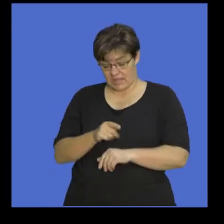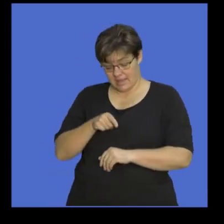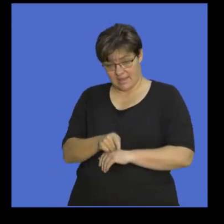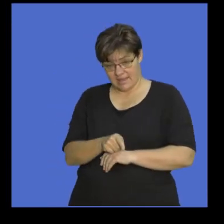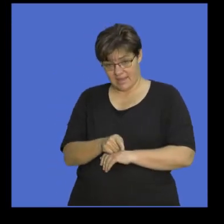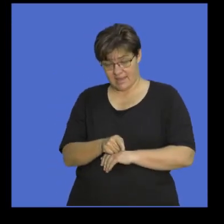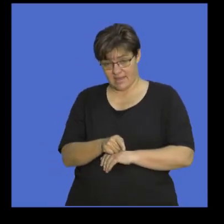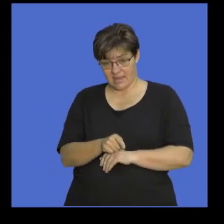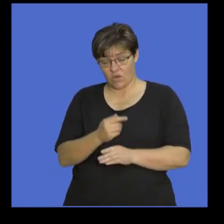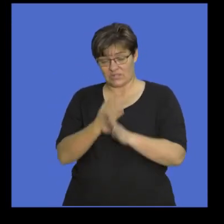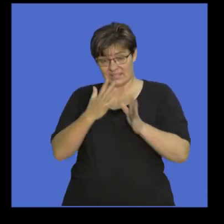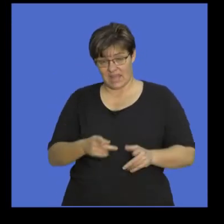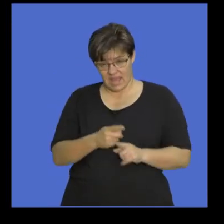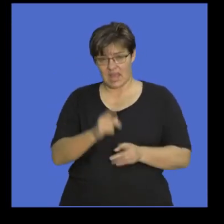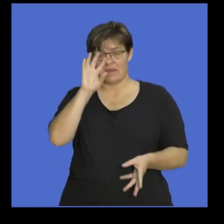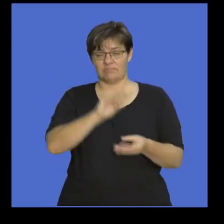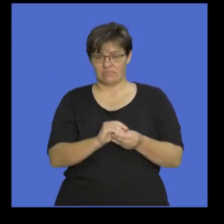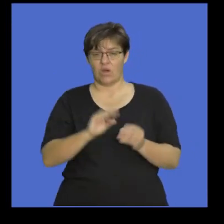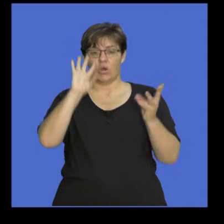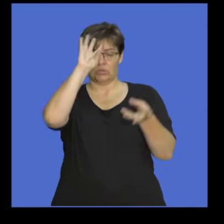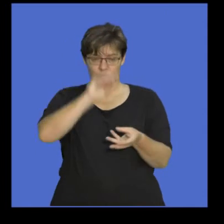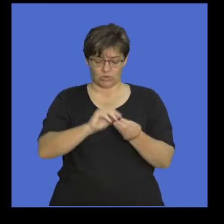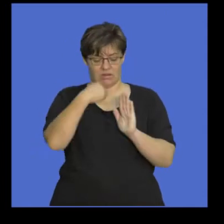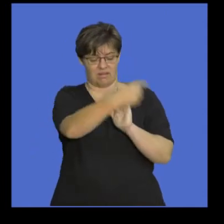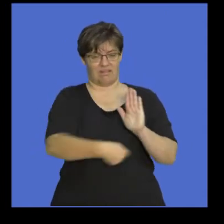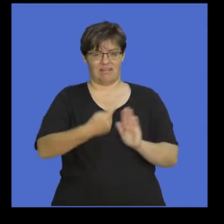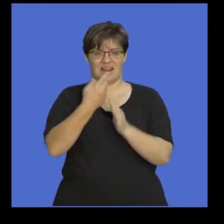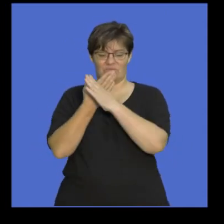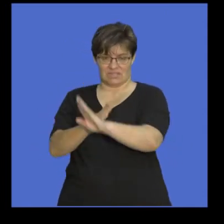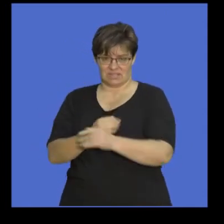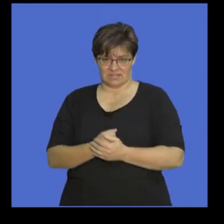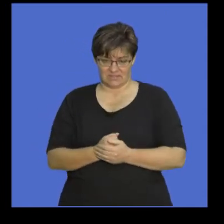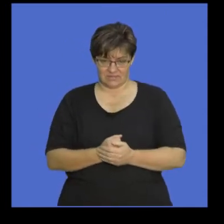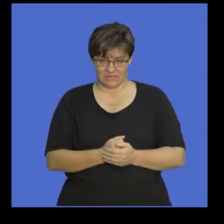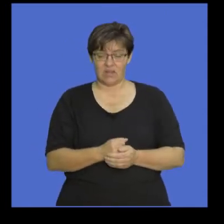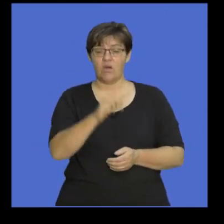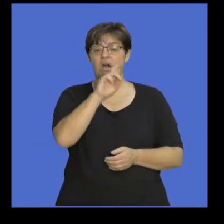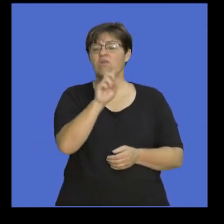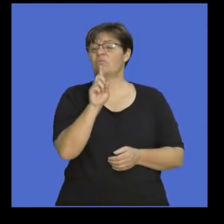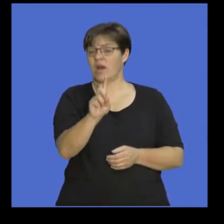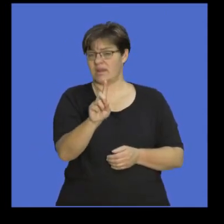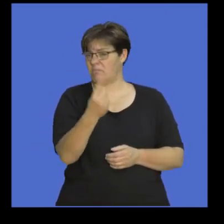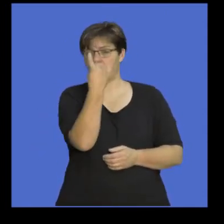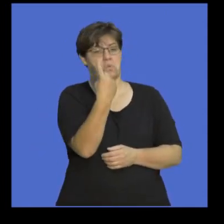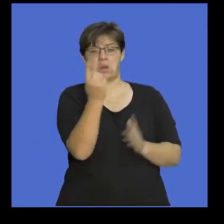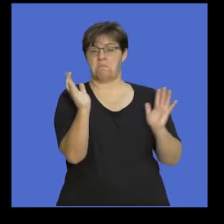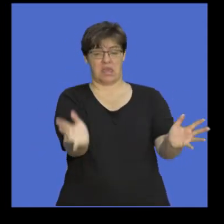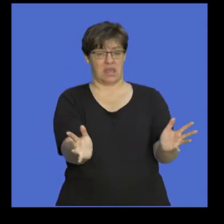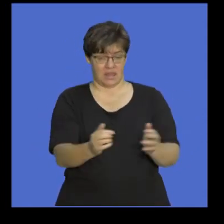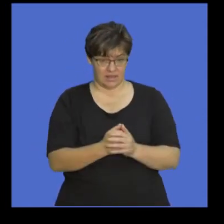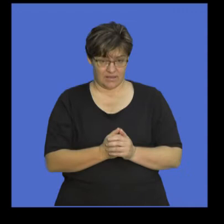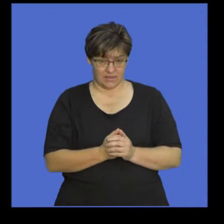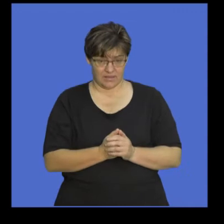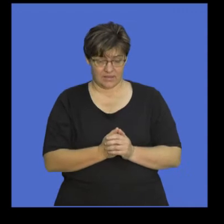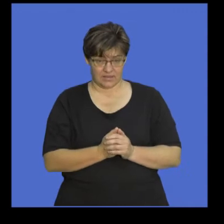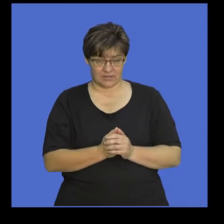resistance of the resistor is equal to the total resistance of the circuit. So in the case of R1, being the only